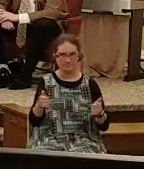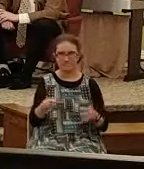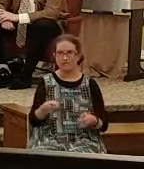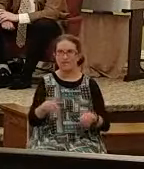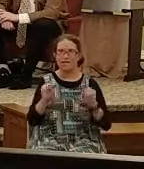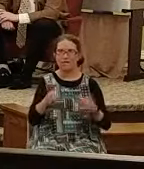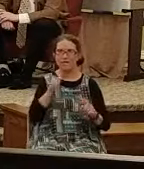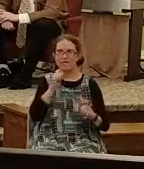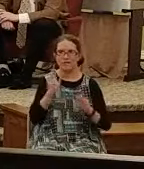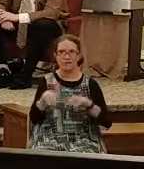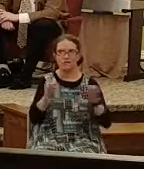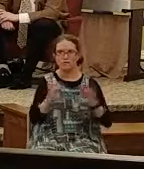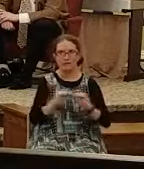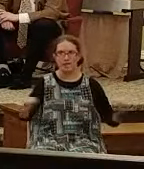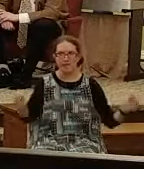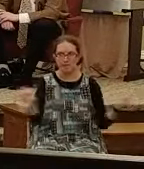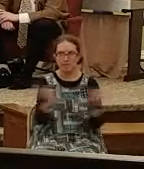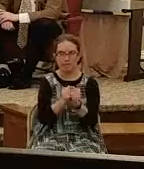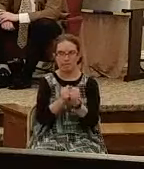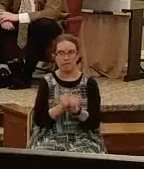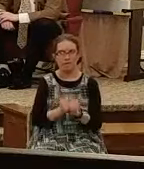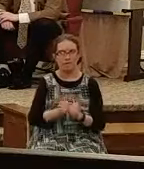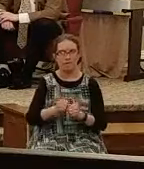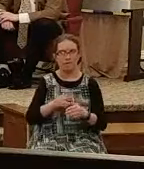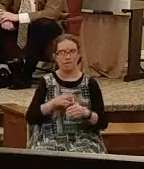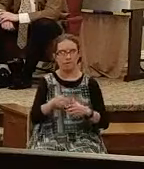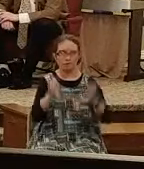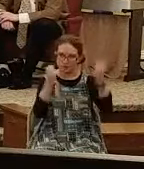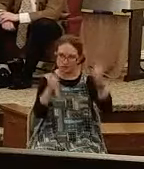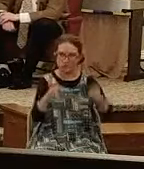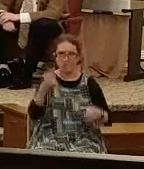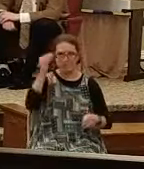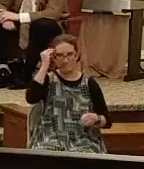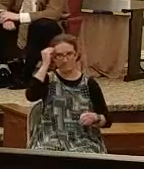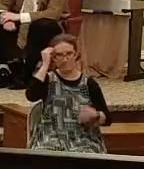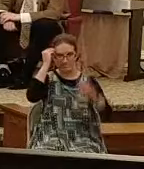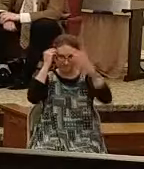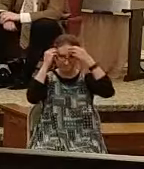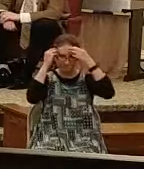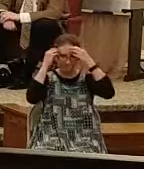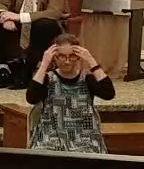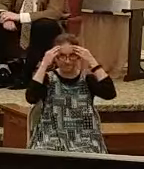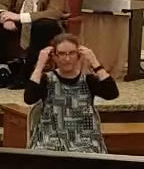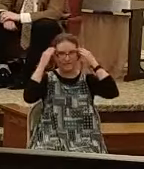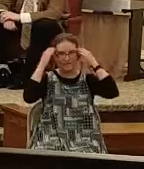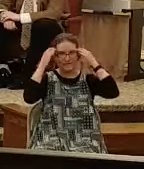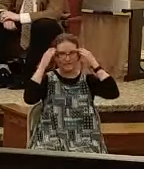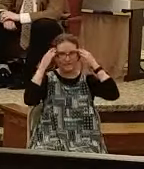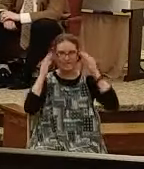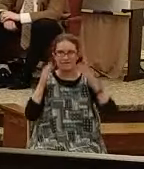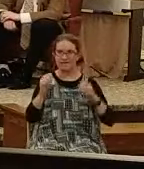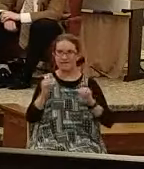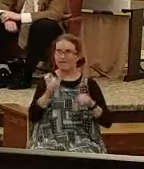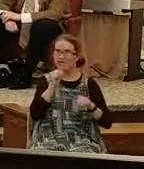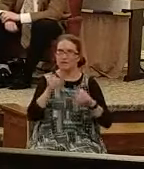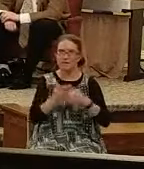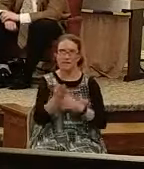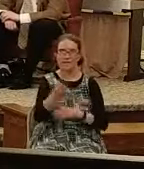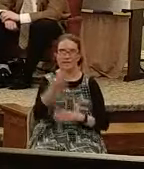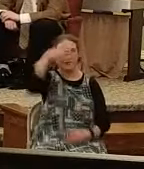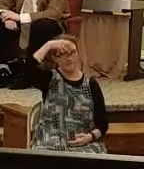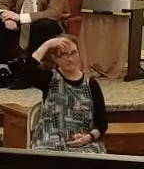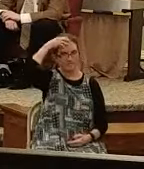I can't do nothing with this guy. I went over here and I tried to put things in his old head. I just couldn't get past the hair on